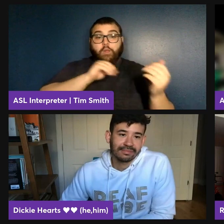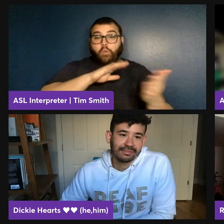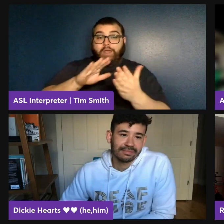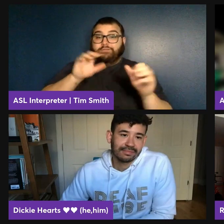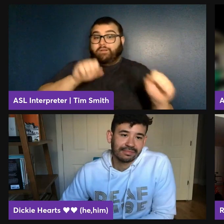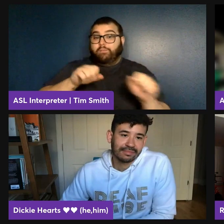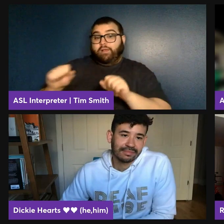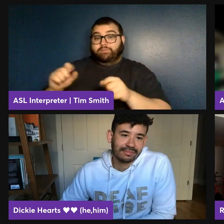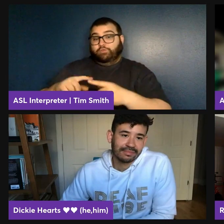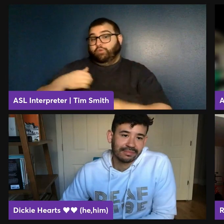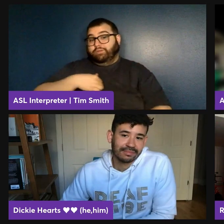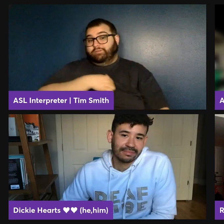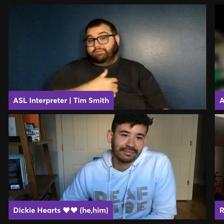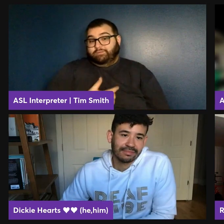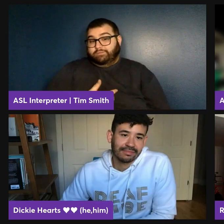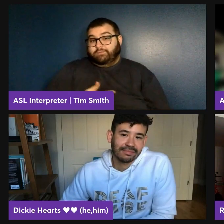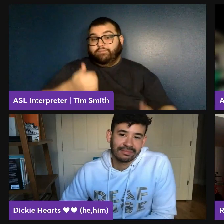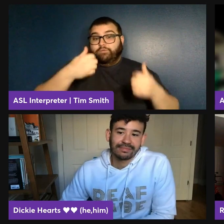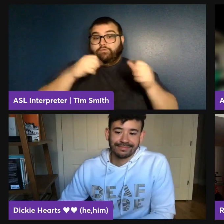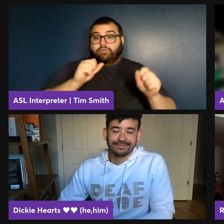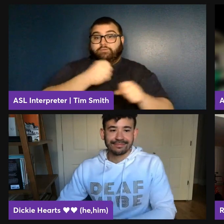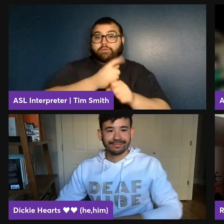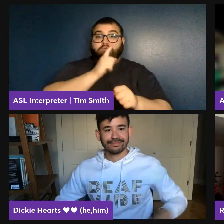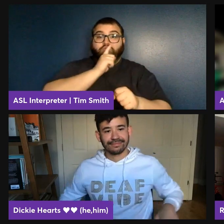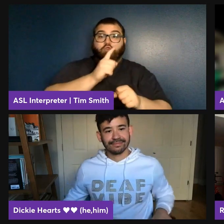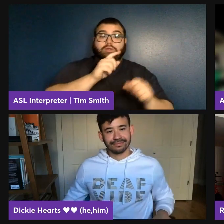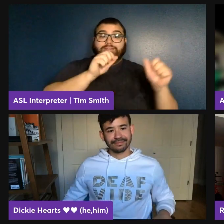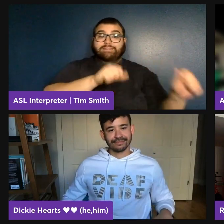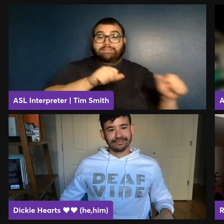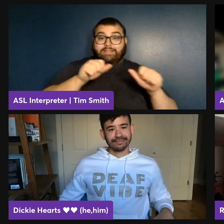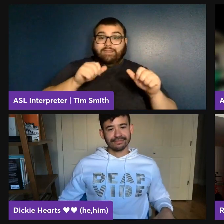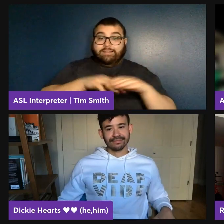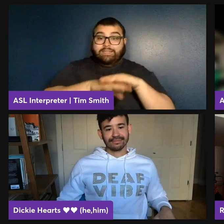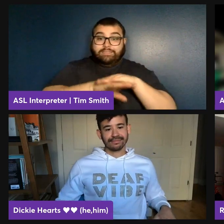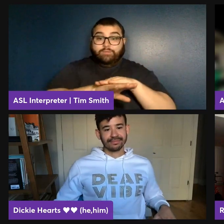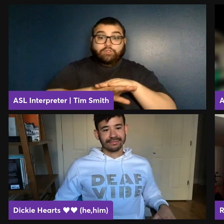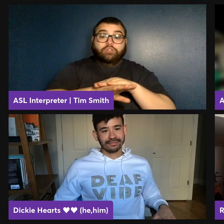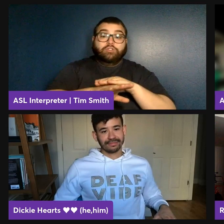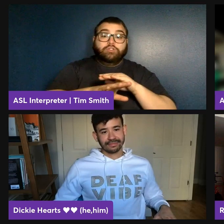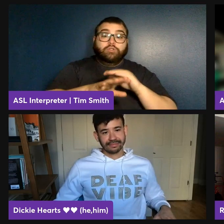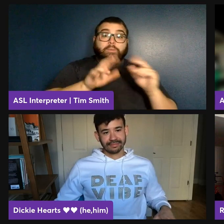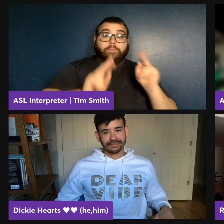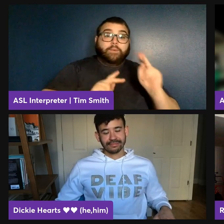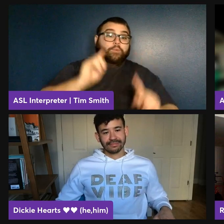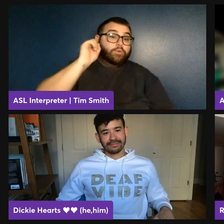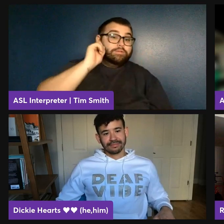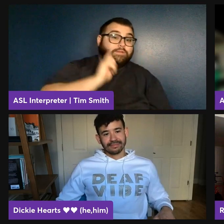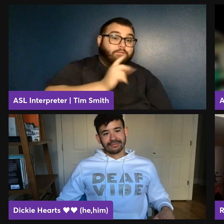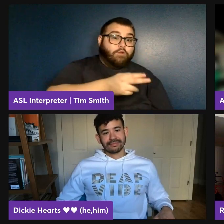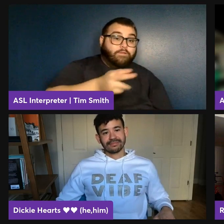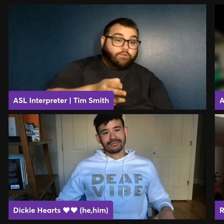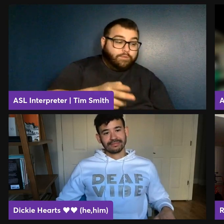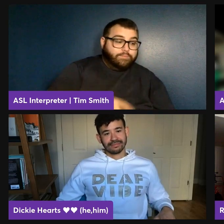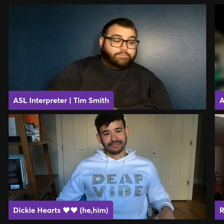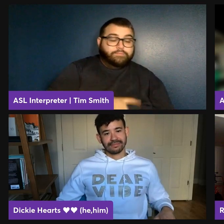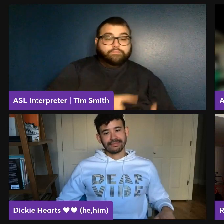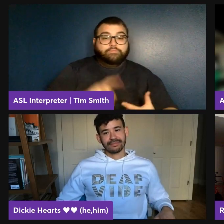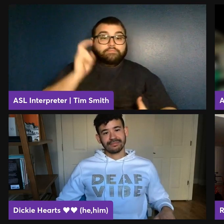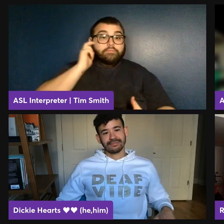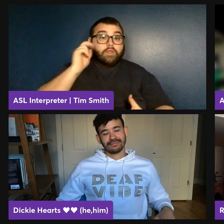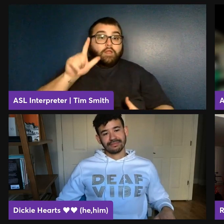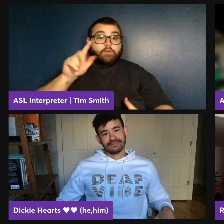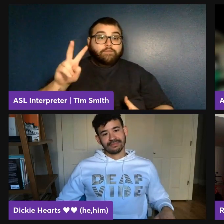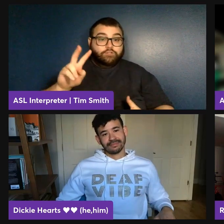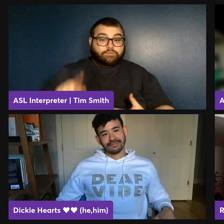us. So we're trying to make sure that it is accessible to folks who are deaf and hard of hearing and blind and low